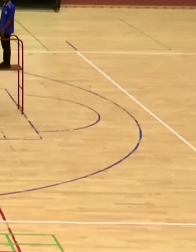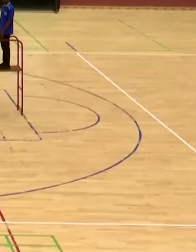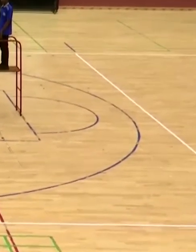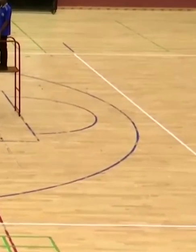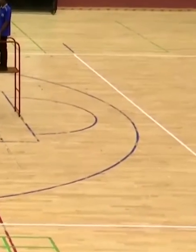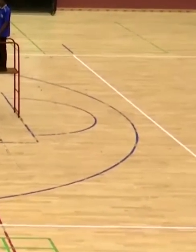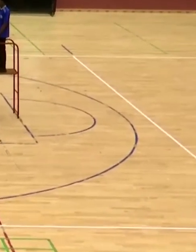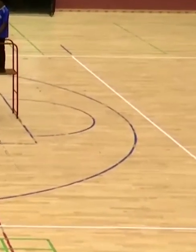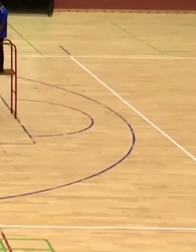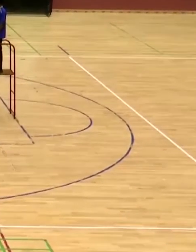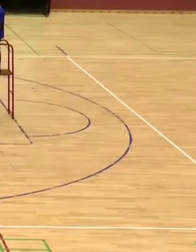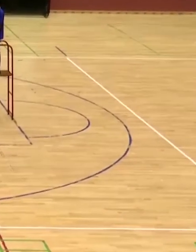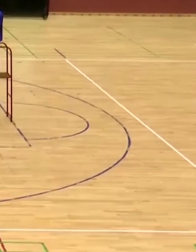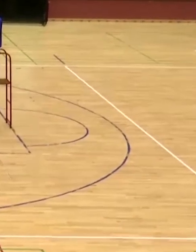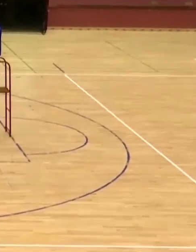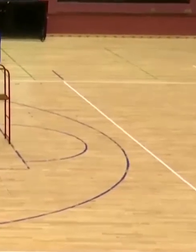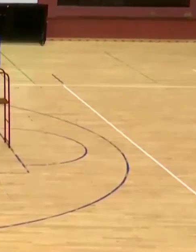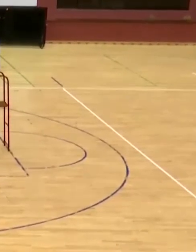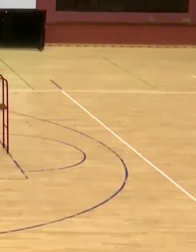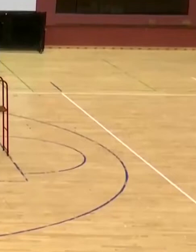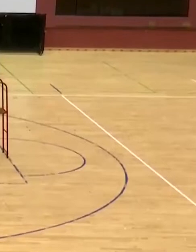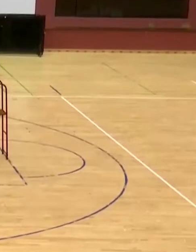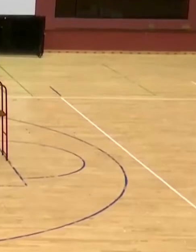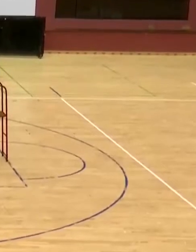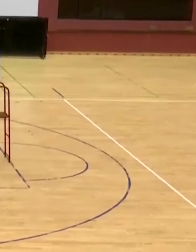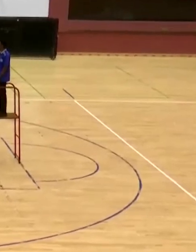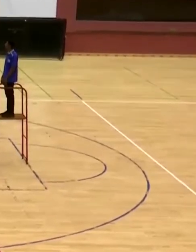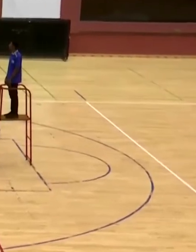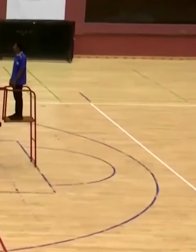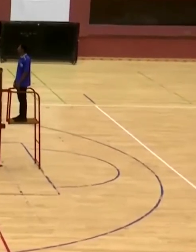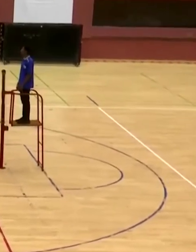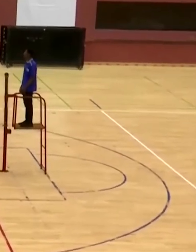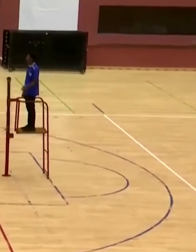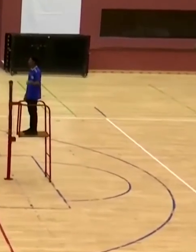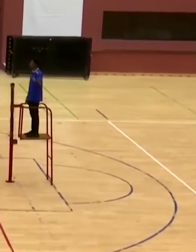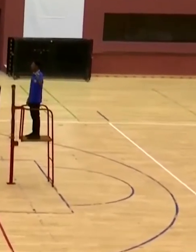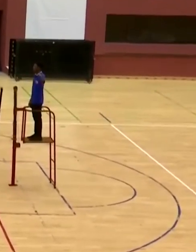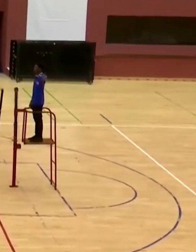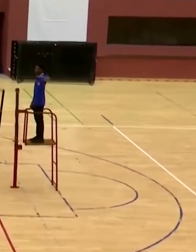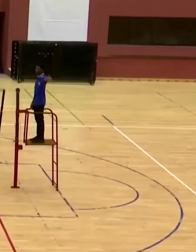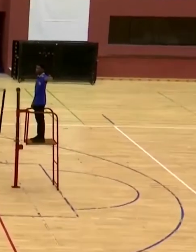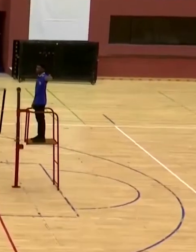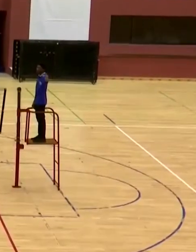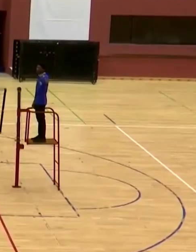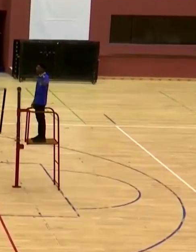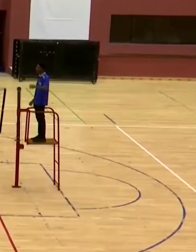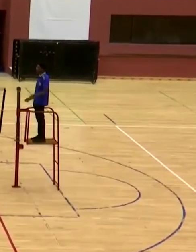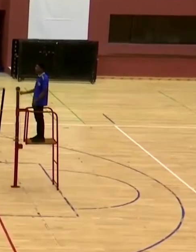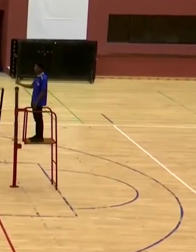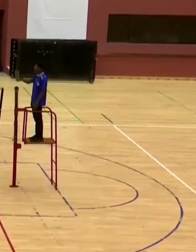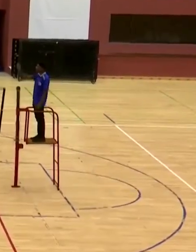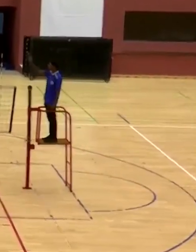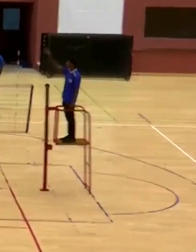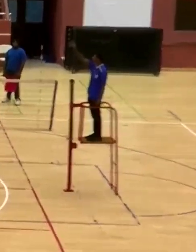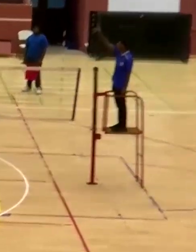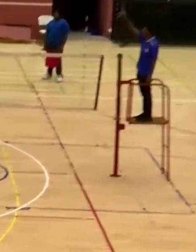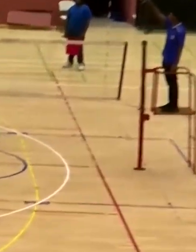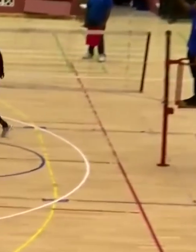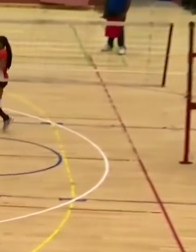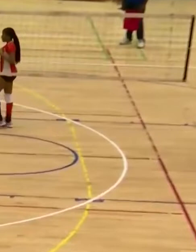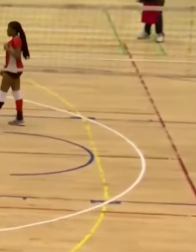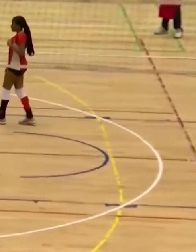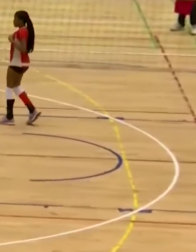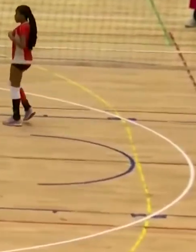Toners with the serve against Warrens. The back set by Warrens fooled no one, and Dominique Allen is there for the one-on-one